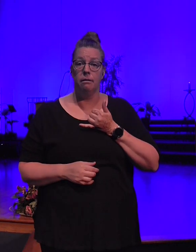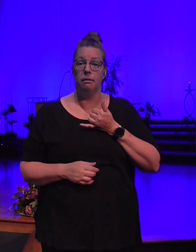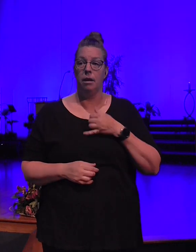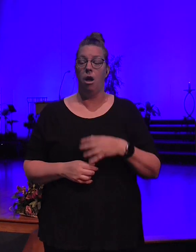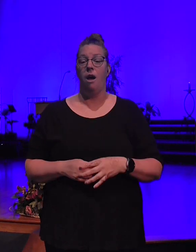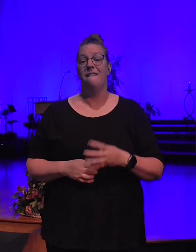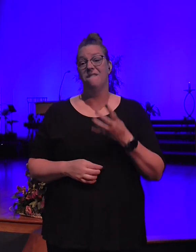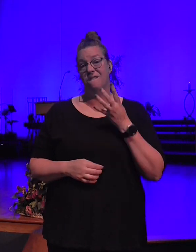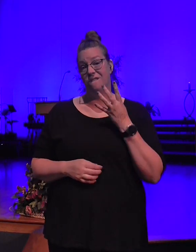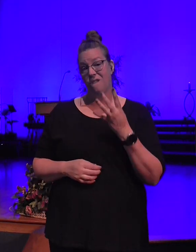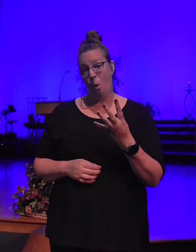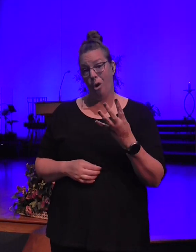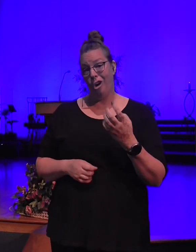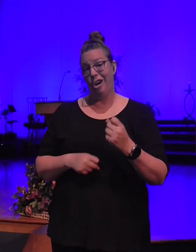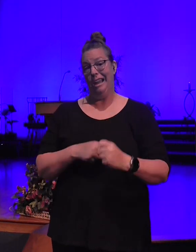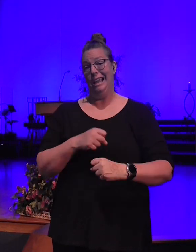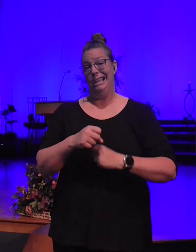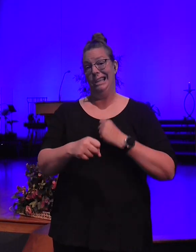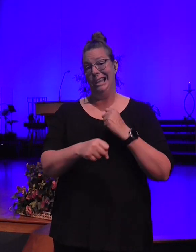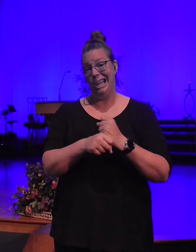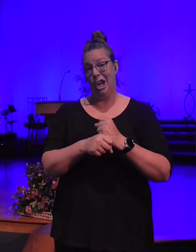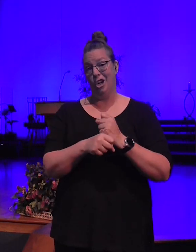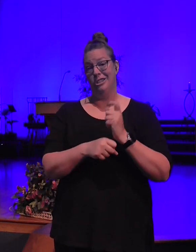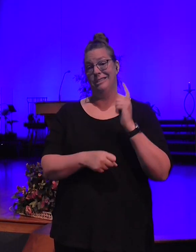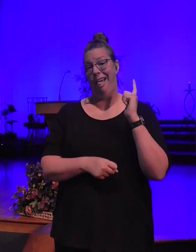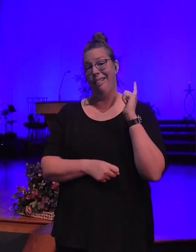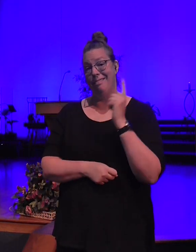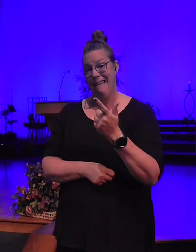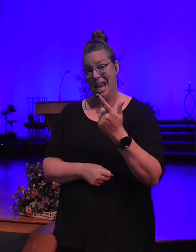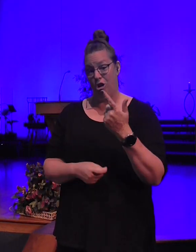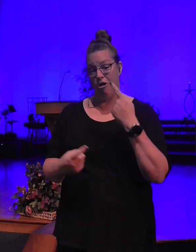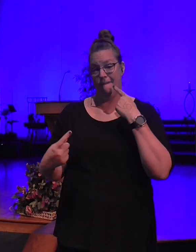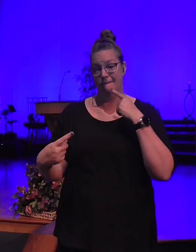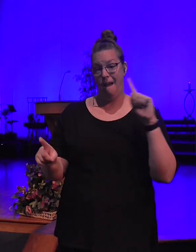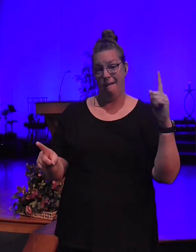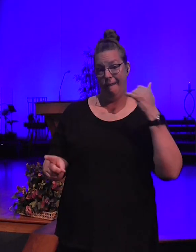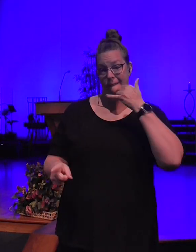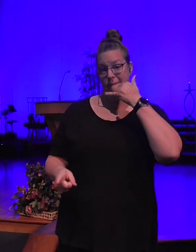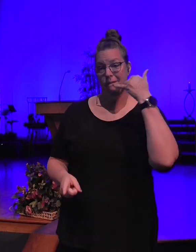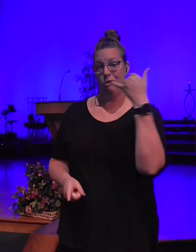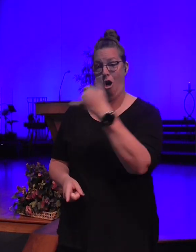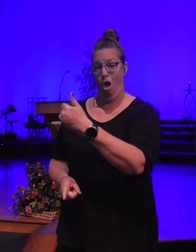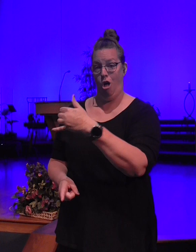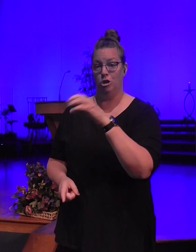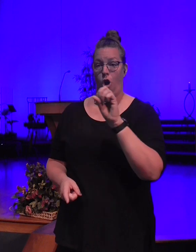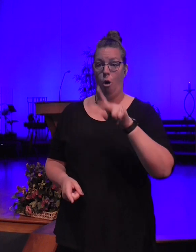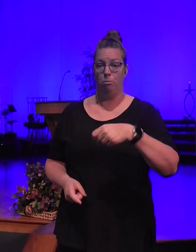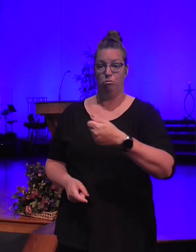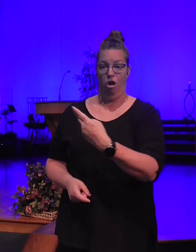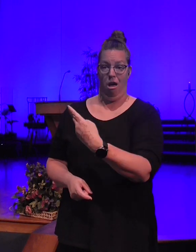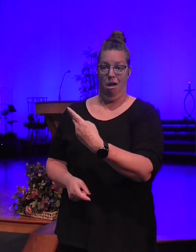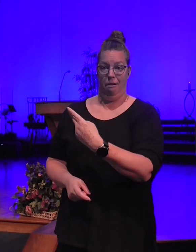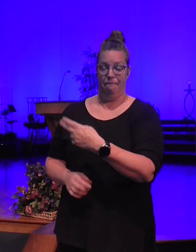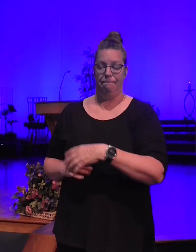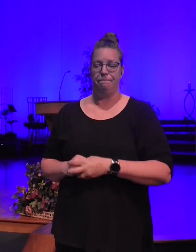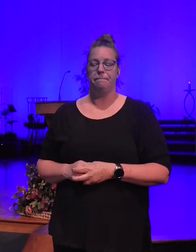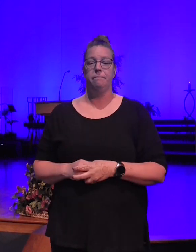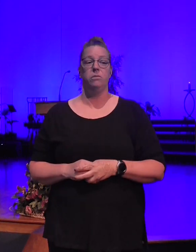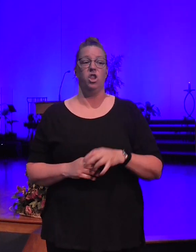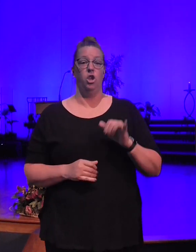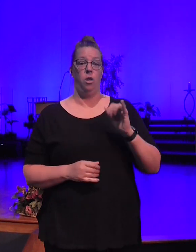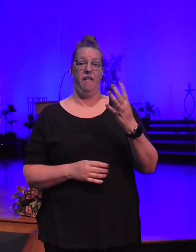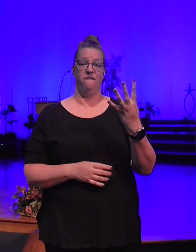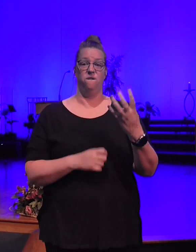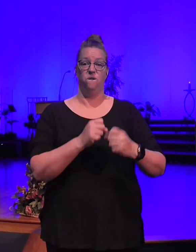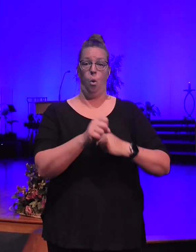4 years passed before Jamie called Oprah. Because during that 4-year time, Jamie